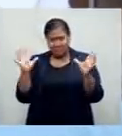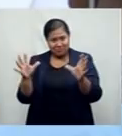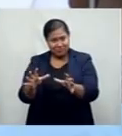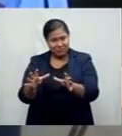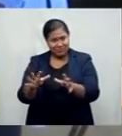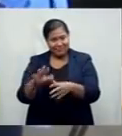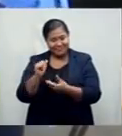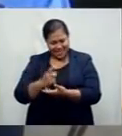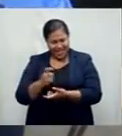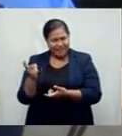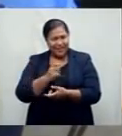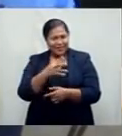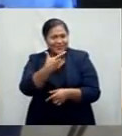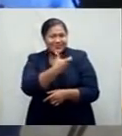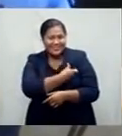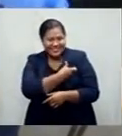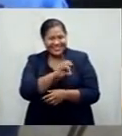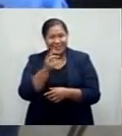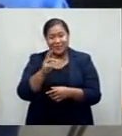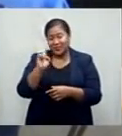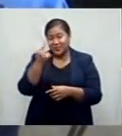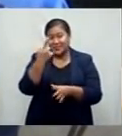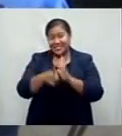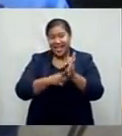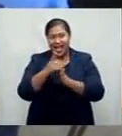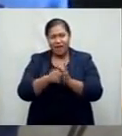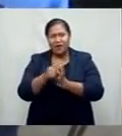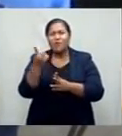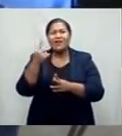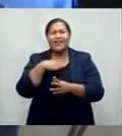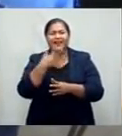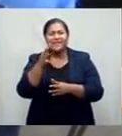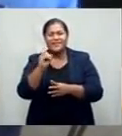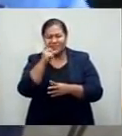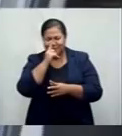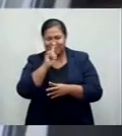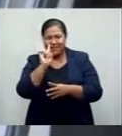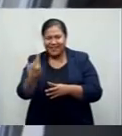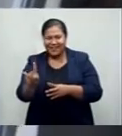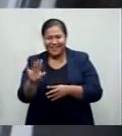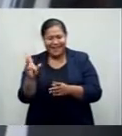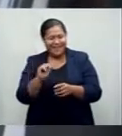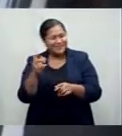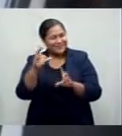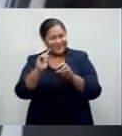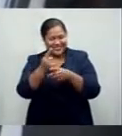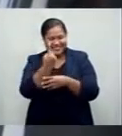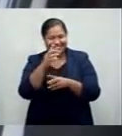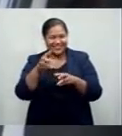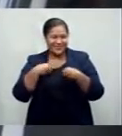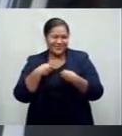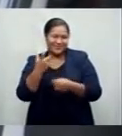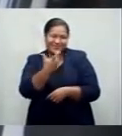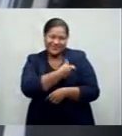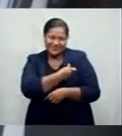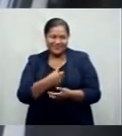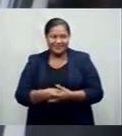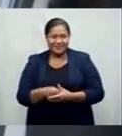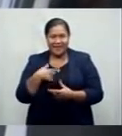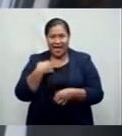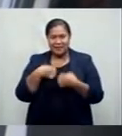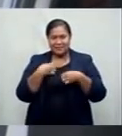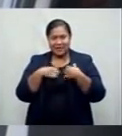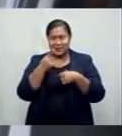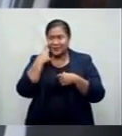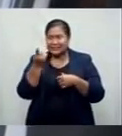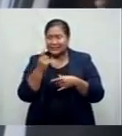to get vaccinated, adding that within the first hour, over 150 people managed to get their first jab. I'm excited to see the number end of the